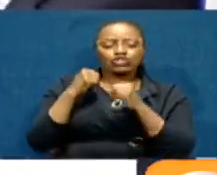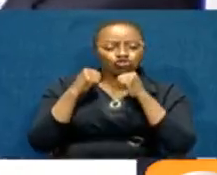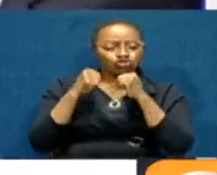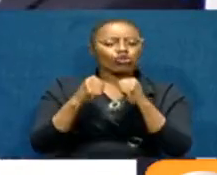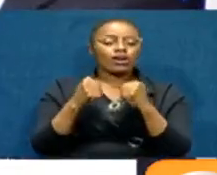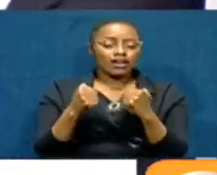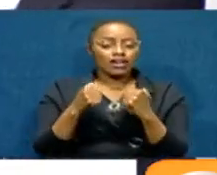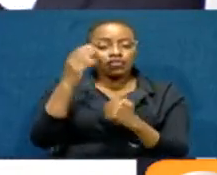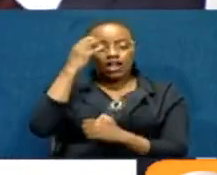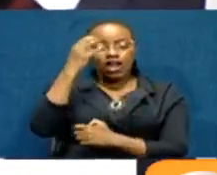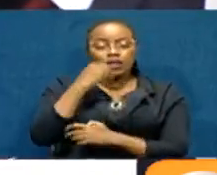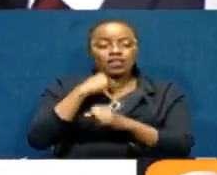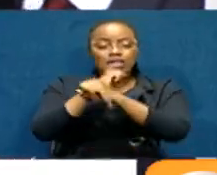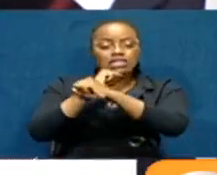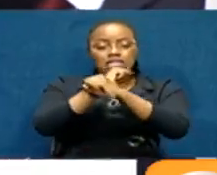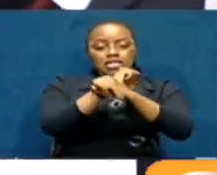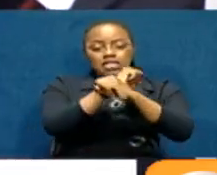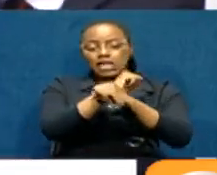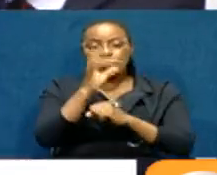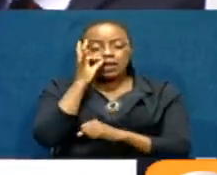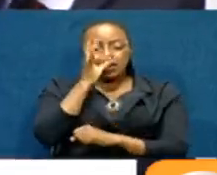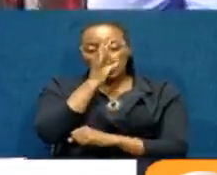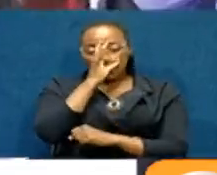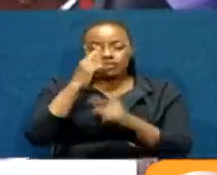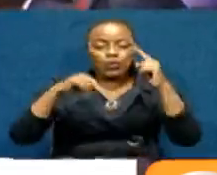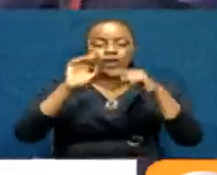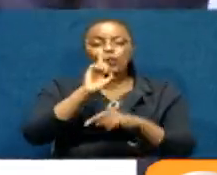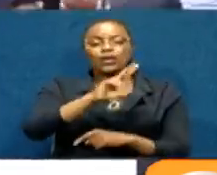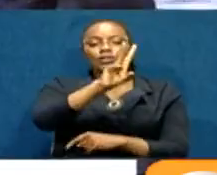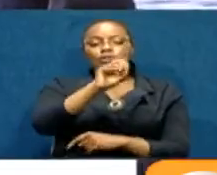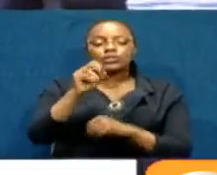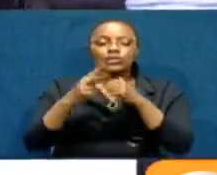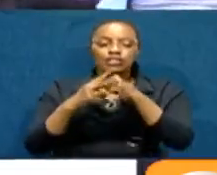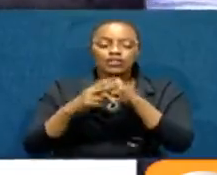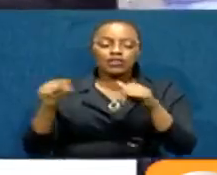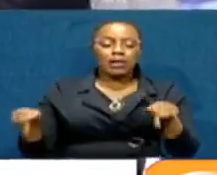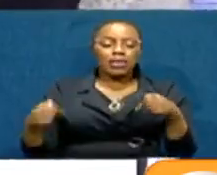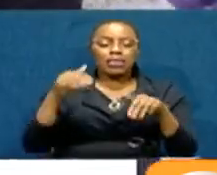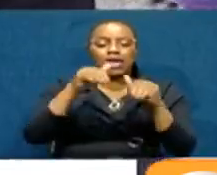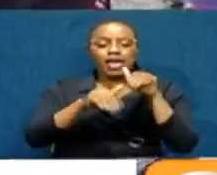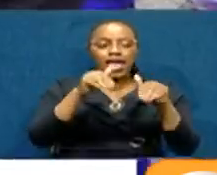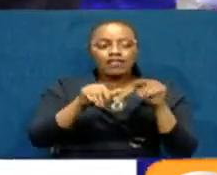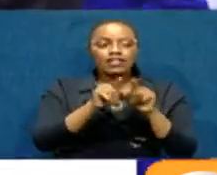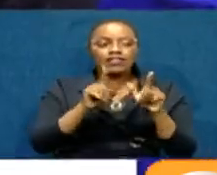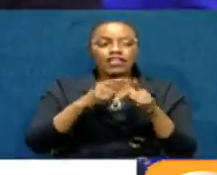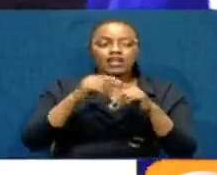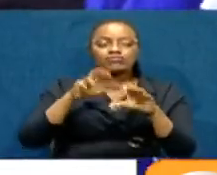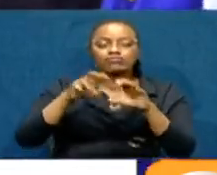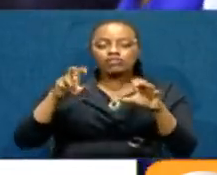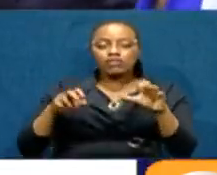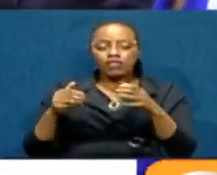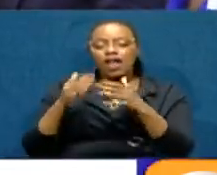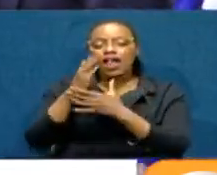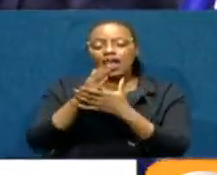firm. Karua fiercely defended President Kibaki's win in the 2007 disputed election, only to walk out of the government in a